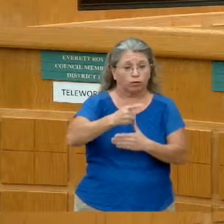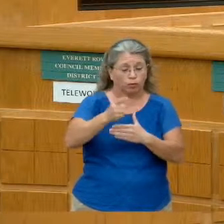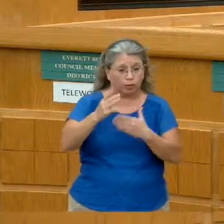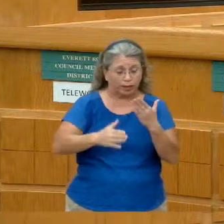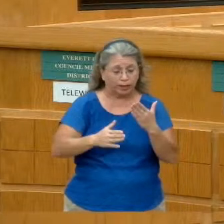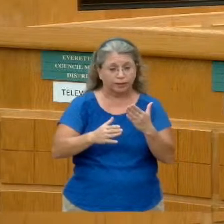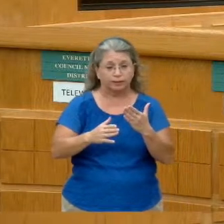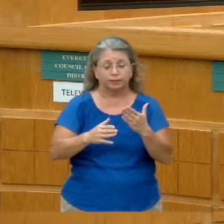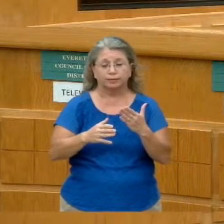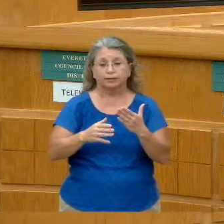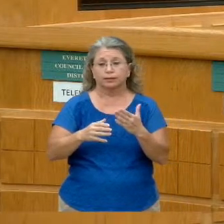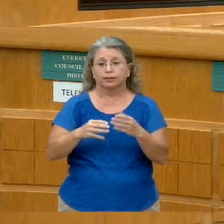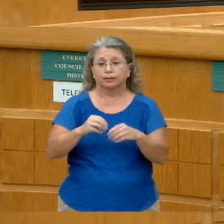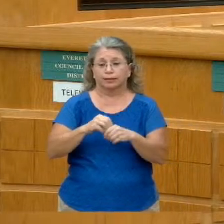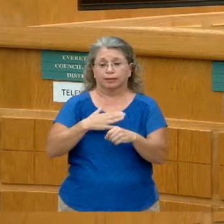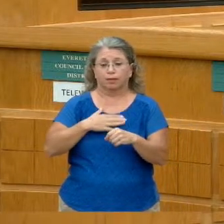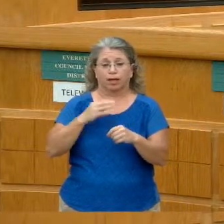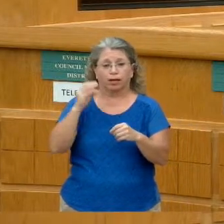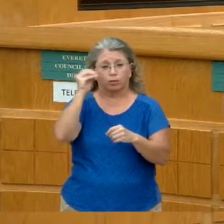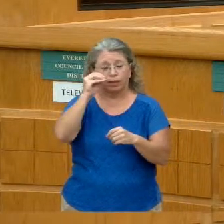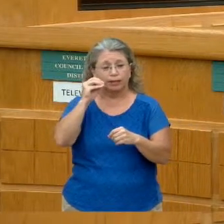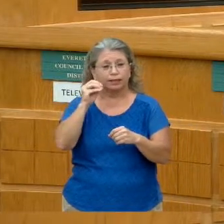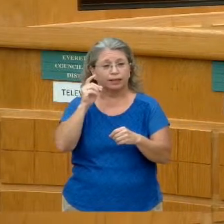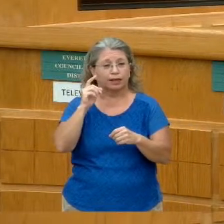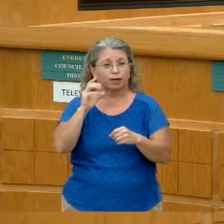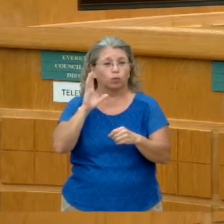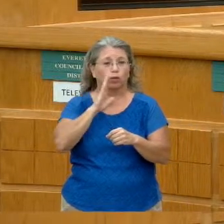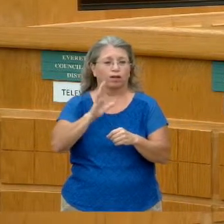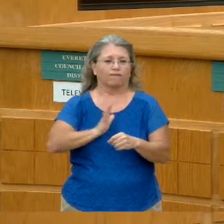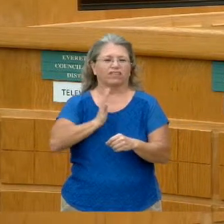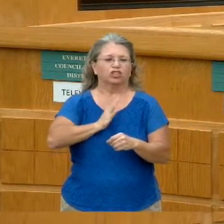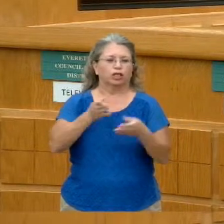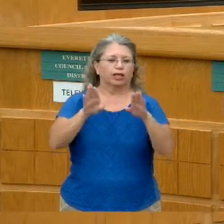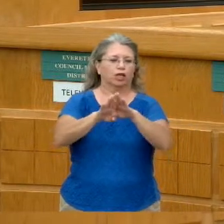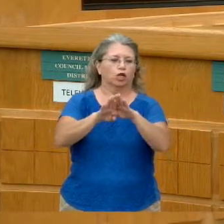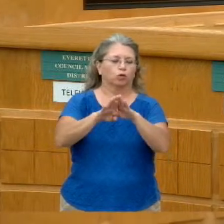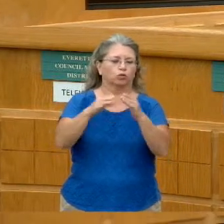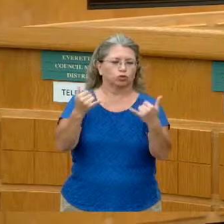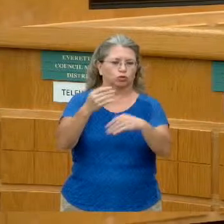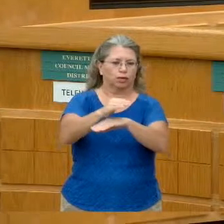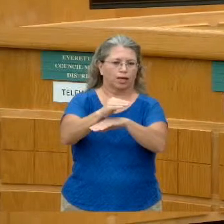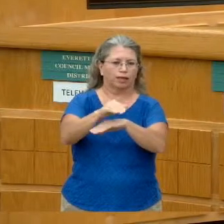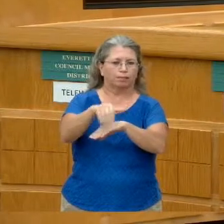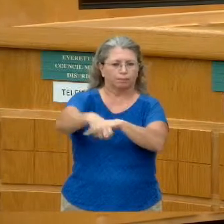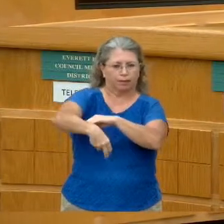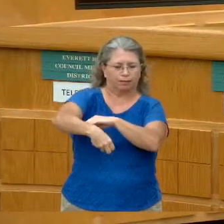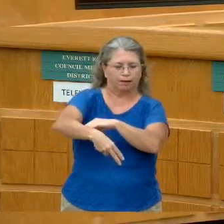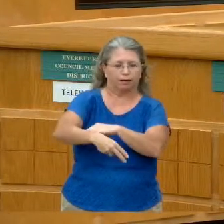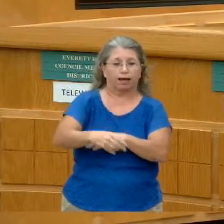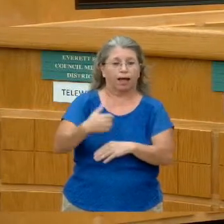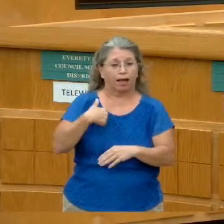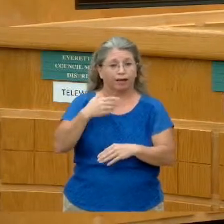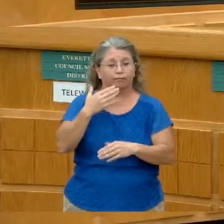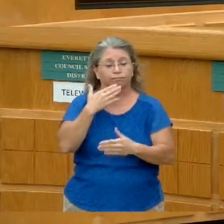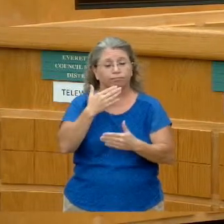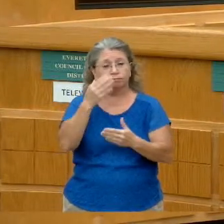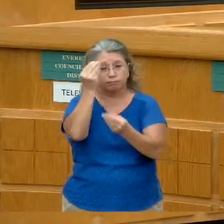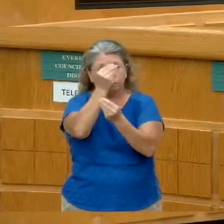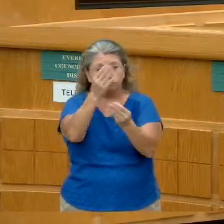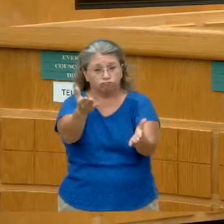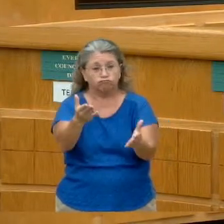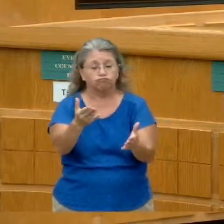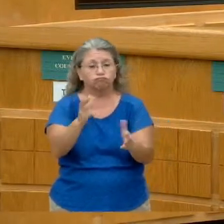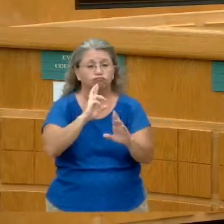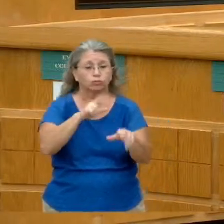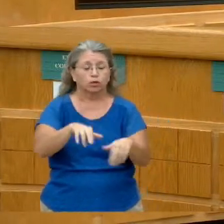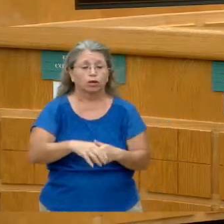at the close of midnight tonight, I guess officially over, and I have some news to report. I really want to